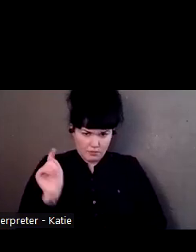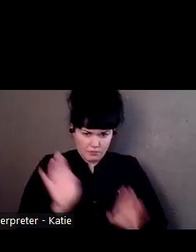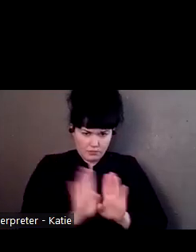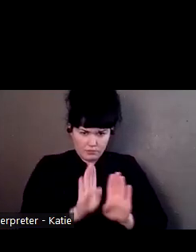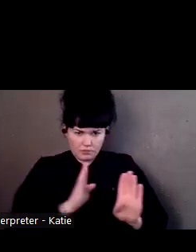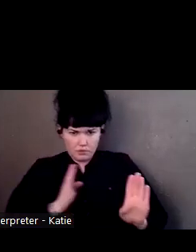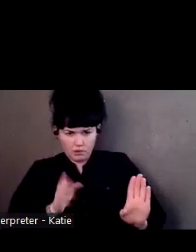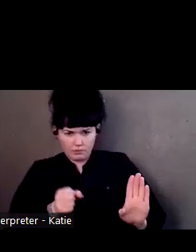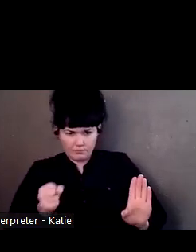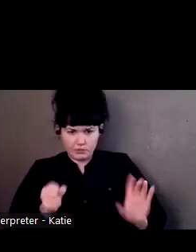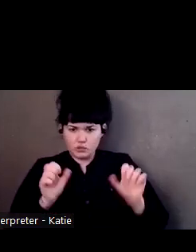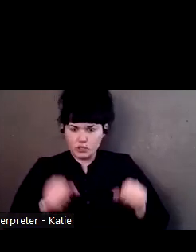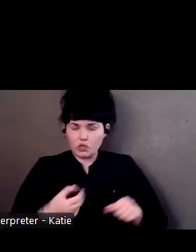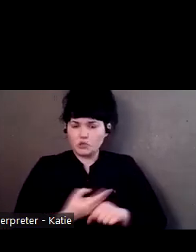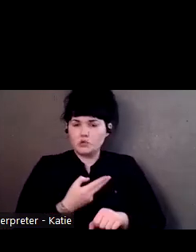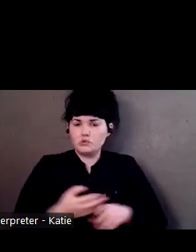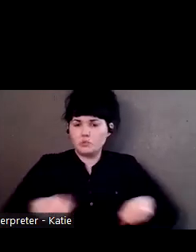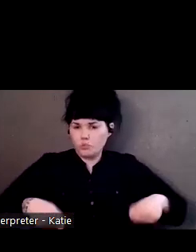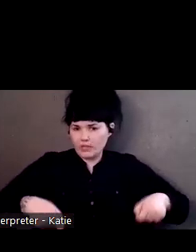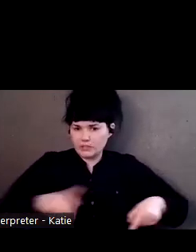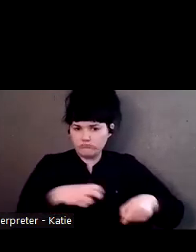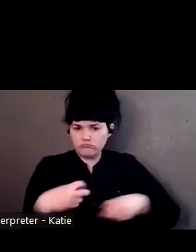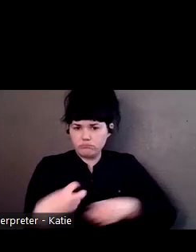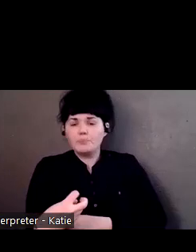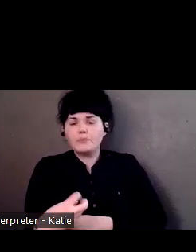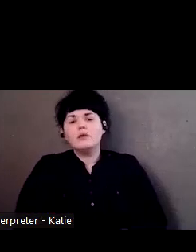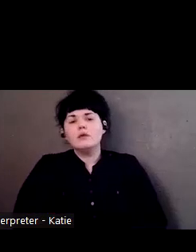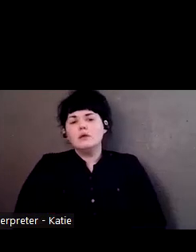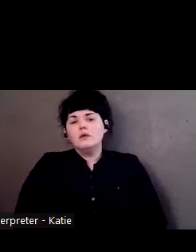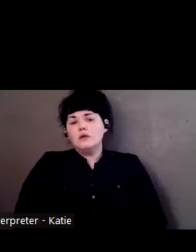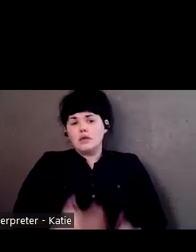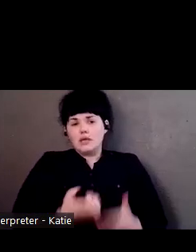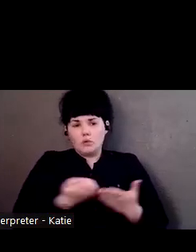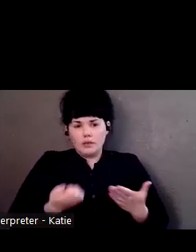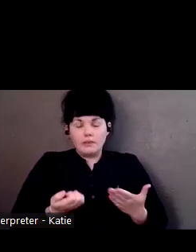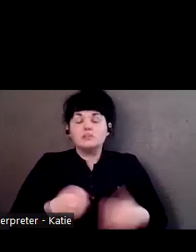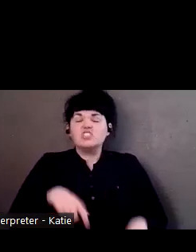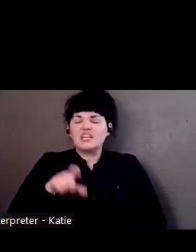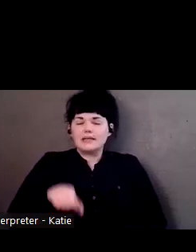wheelchair. Durable medical equipment that was needed was use of a shower chair and a high-rise commode.